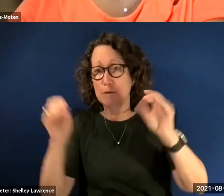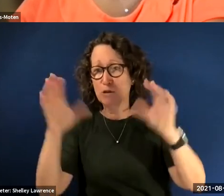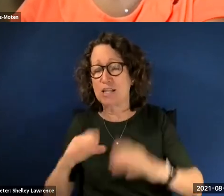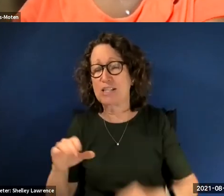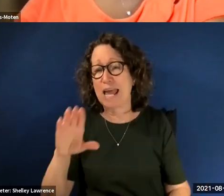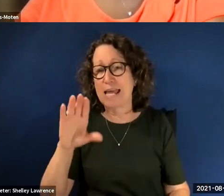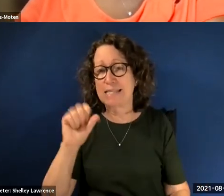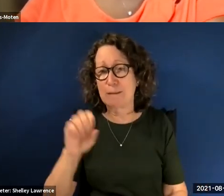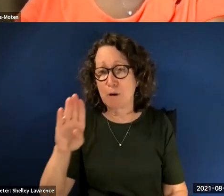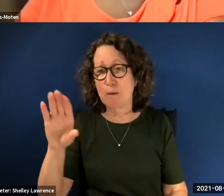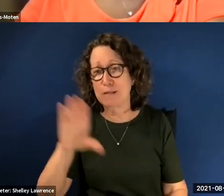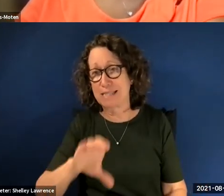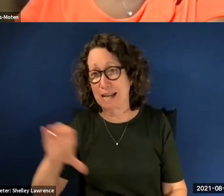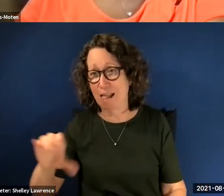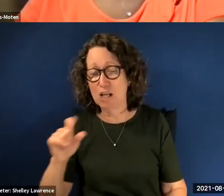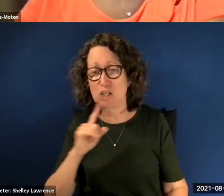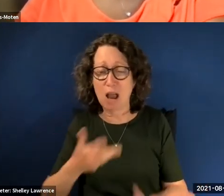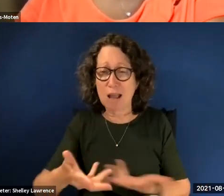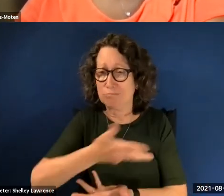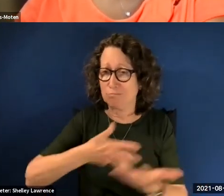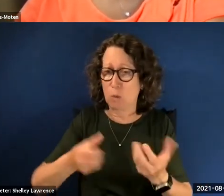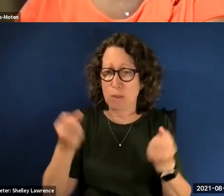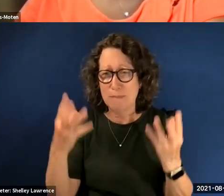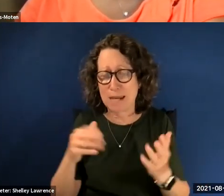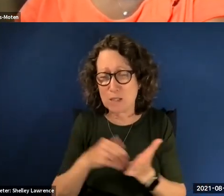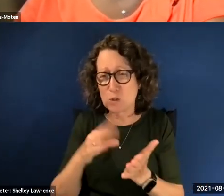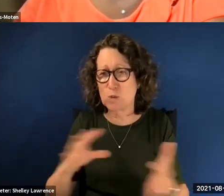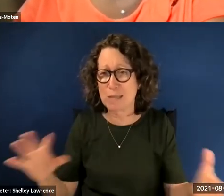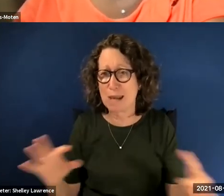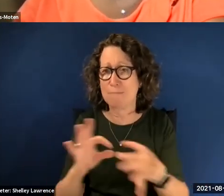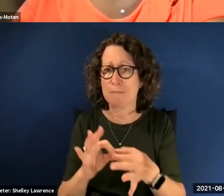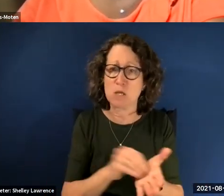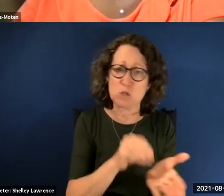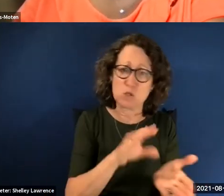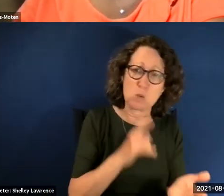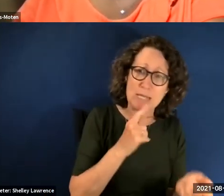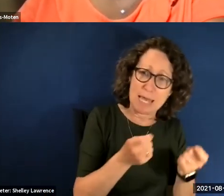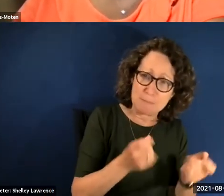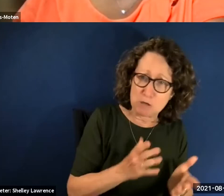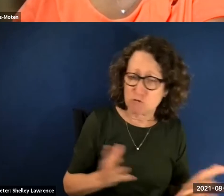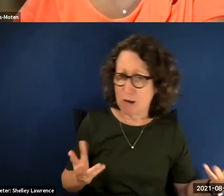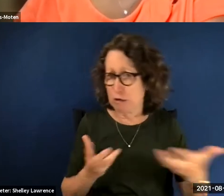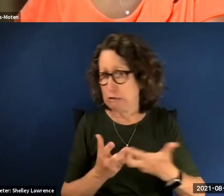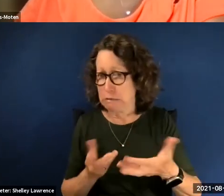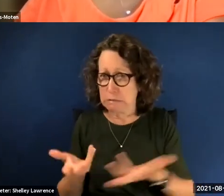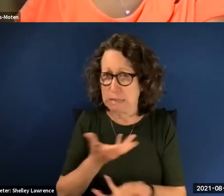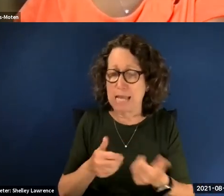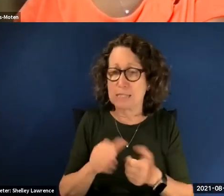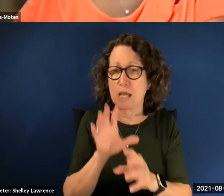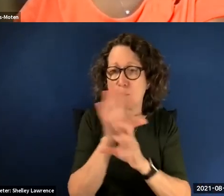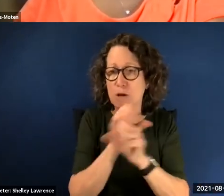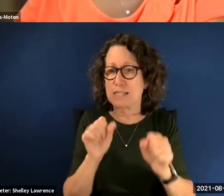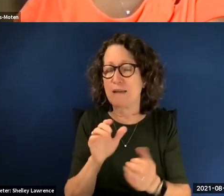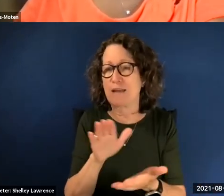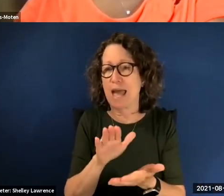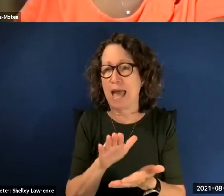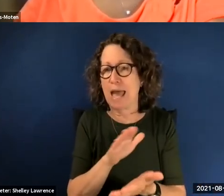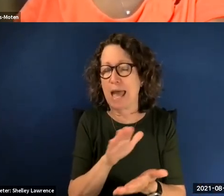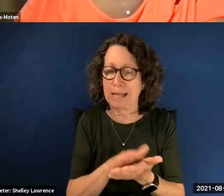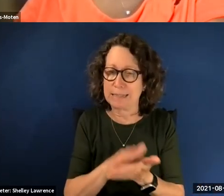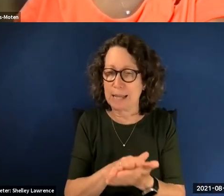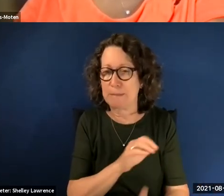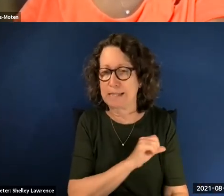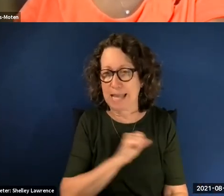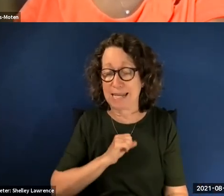City College, where I interface with hundreds of students and bridge the gap between students and administrators as the president of Academic Senate. Tonight, I'm